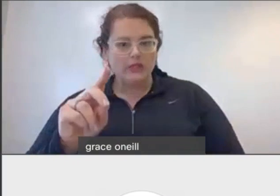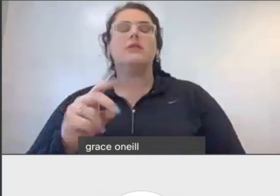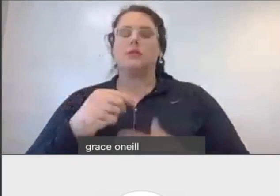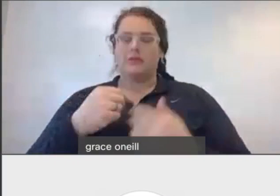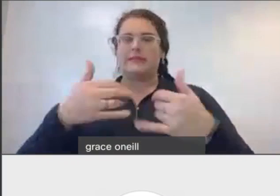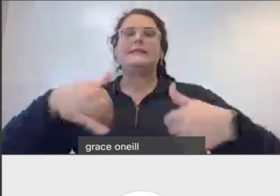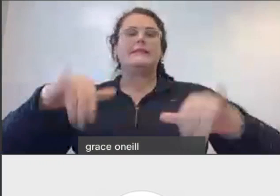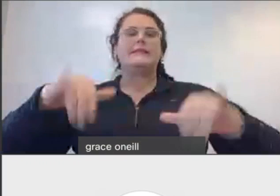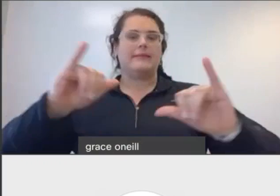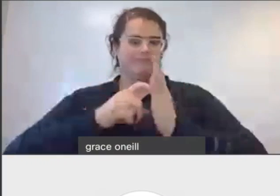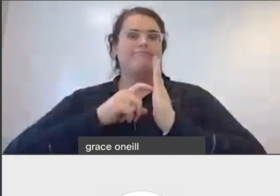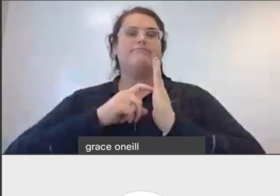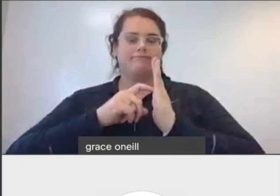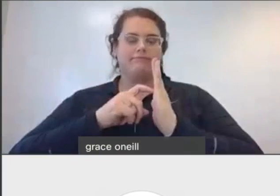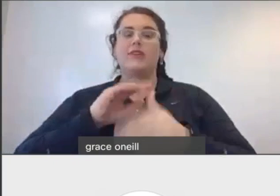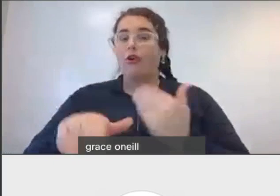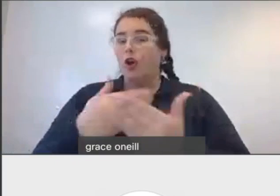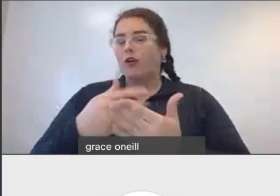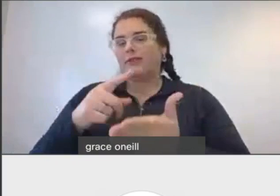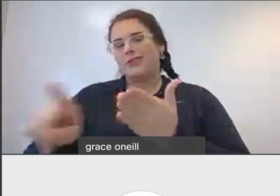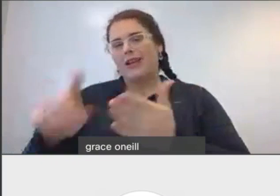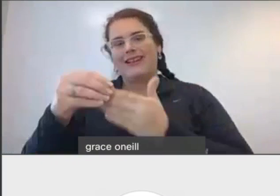So all of that can be found on page 4 of that guidance.